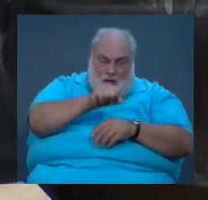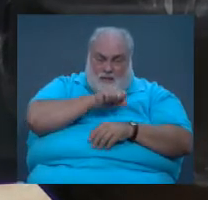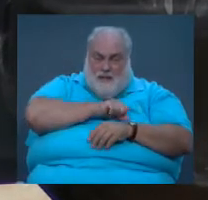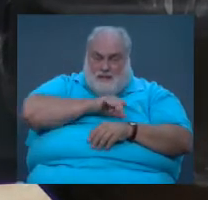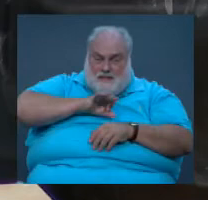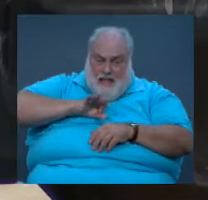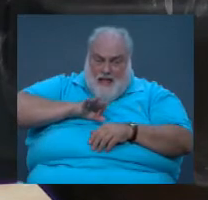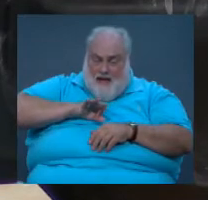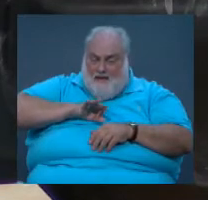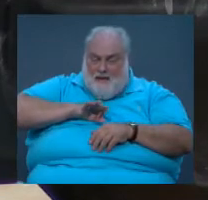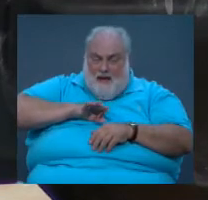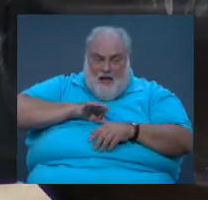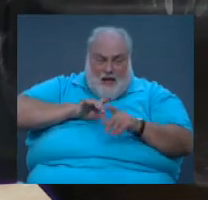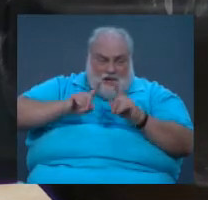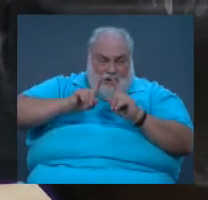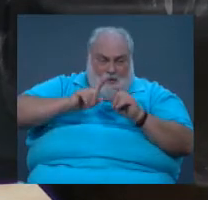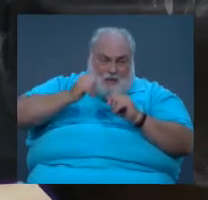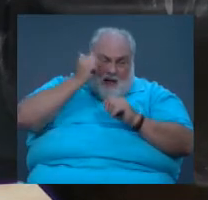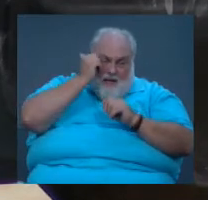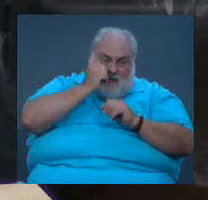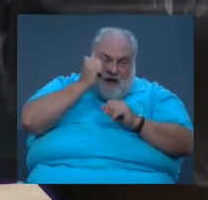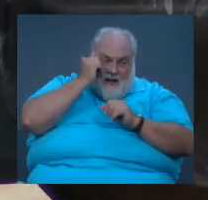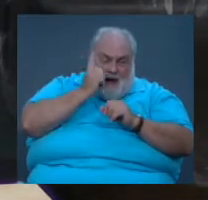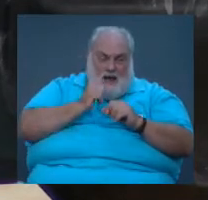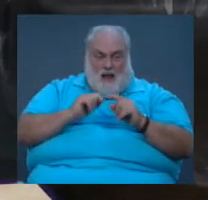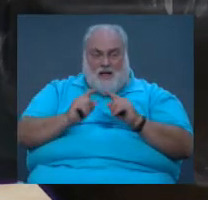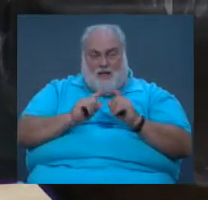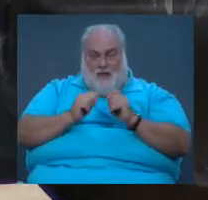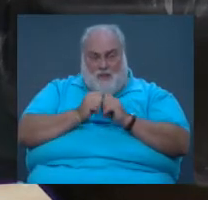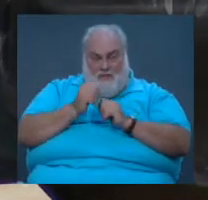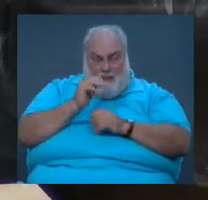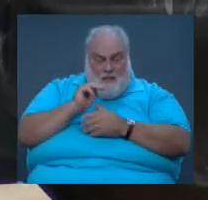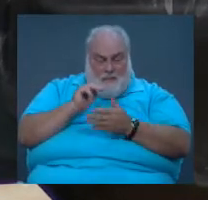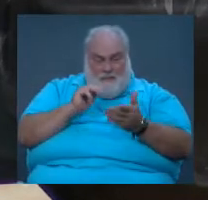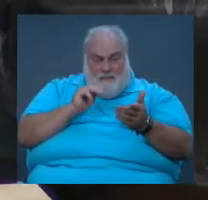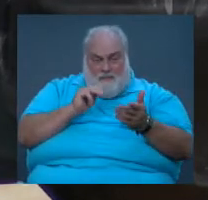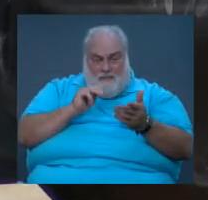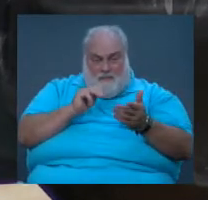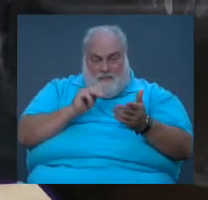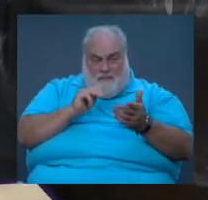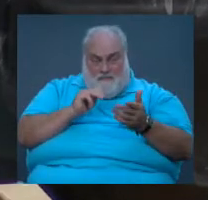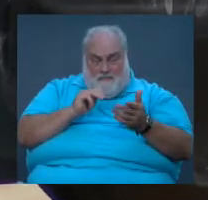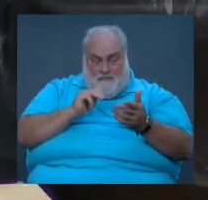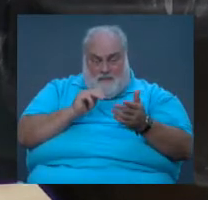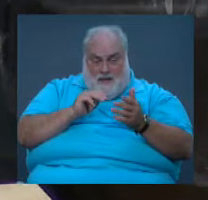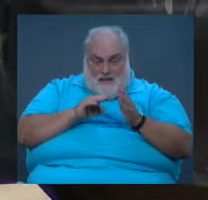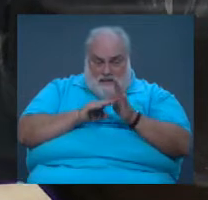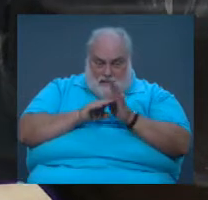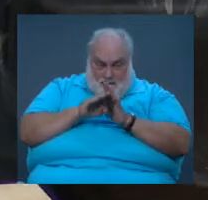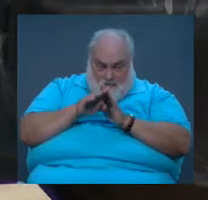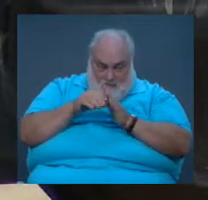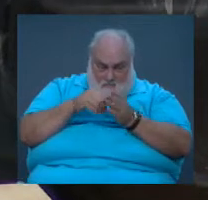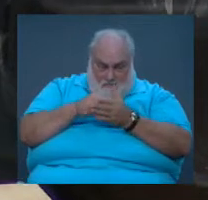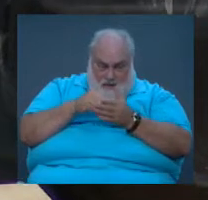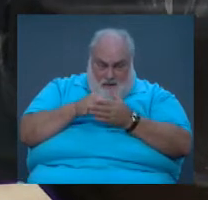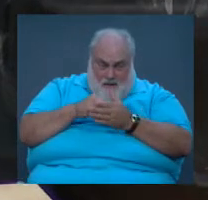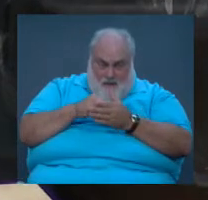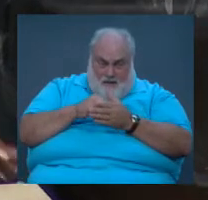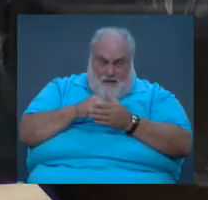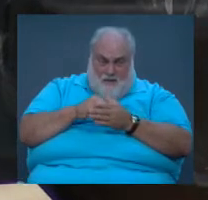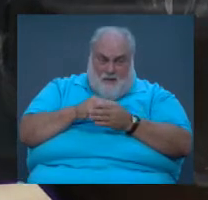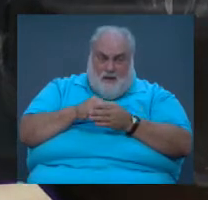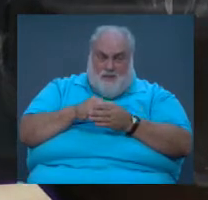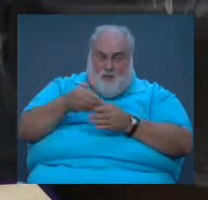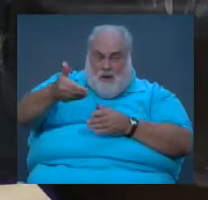me, I don't call them. And I take the time to talk to them. So is it anywhere that we can come up with some money to pay,